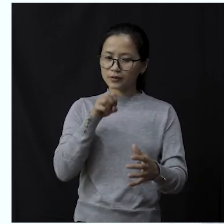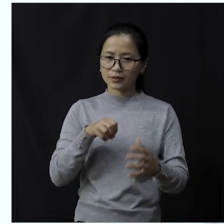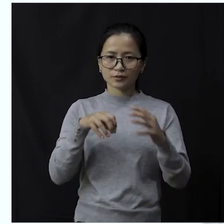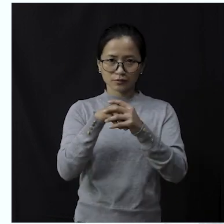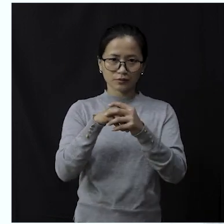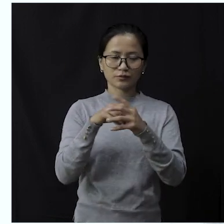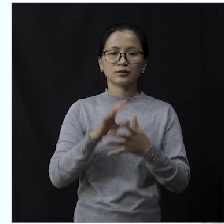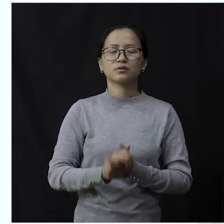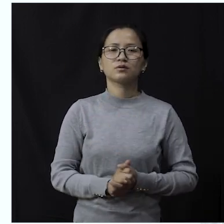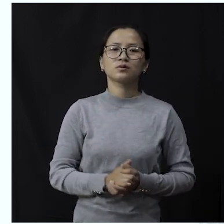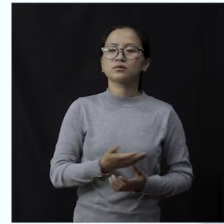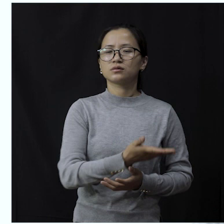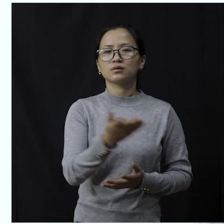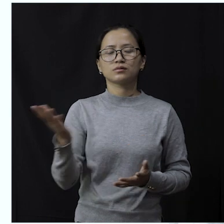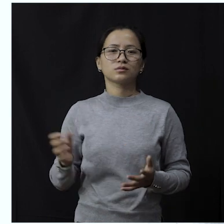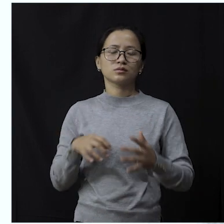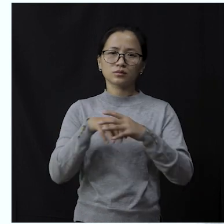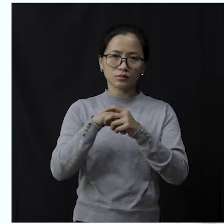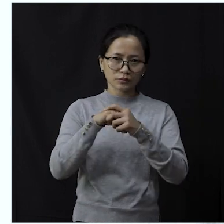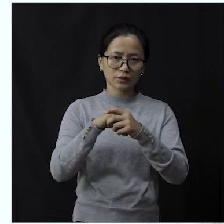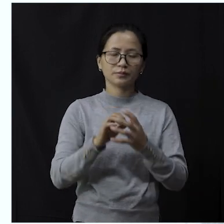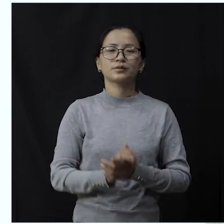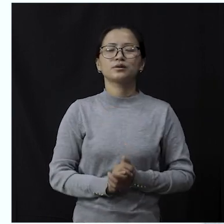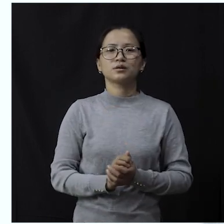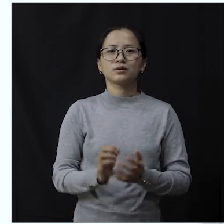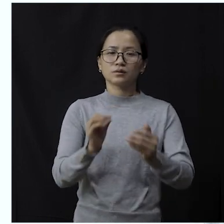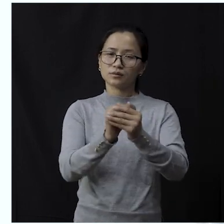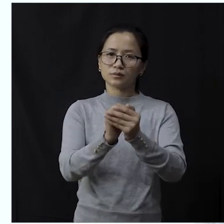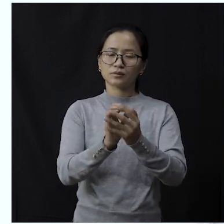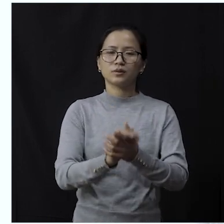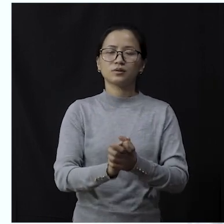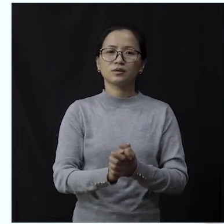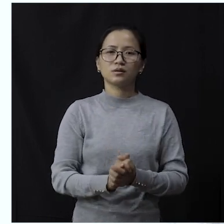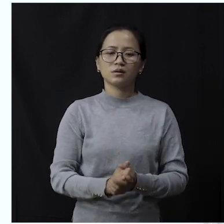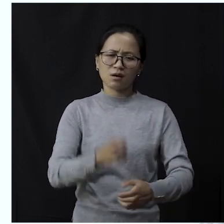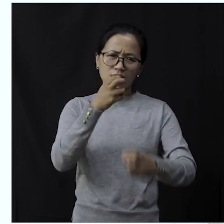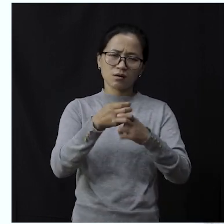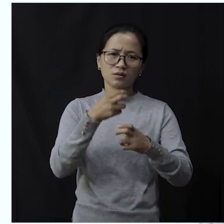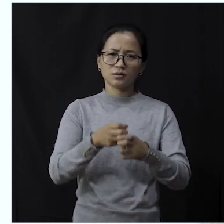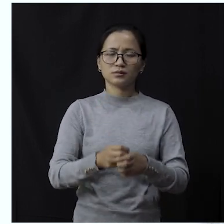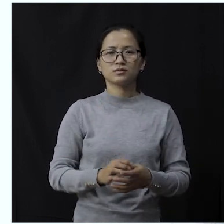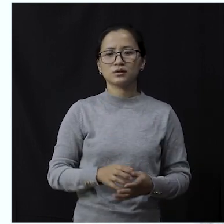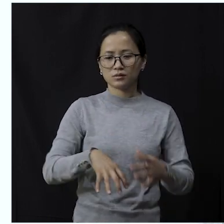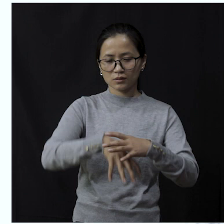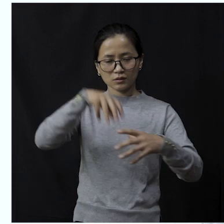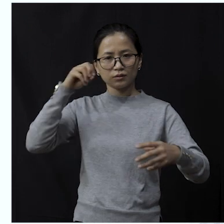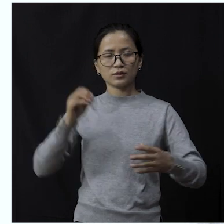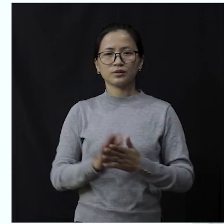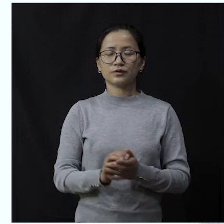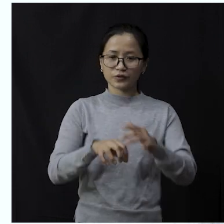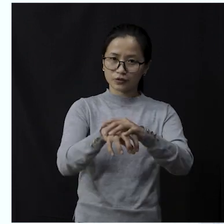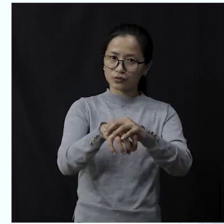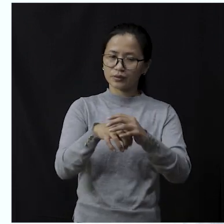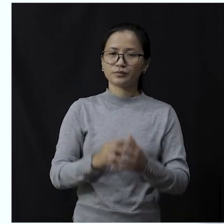he expected, they were already trapped. We know that. They were trying hard enough to come out of the